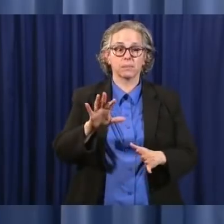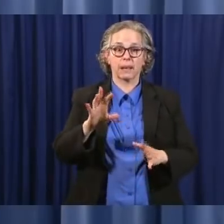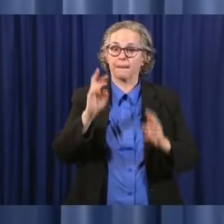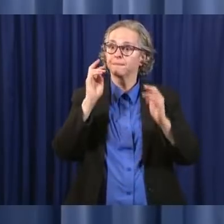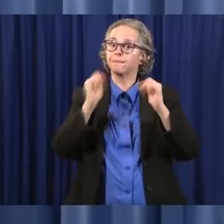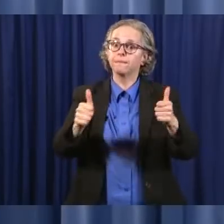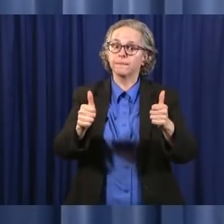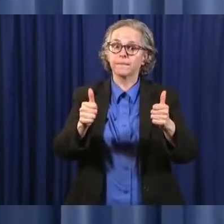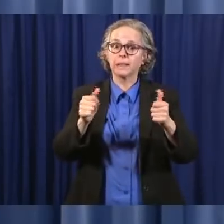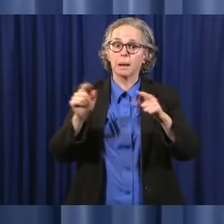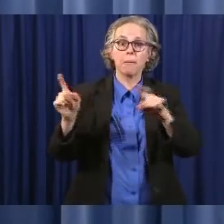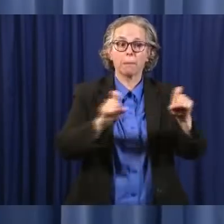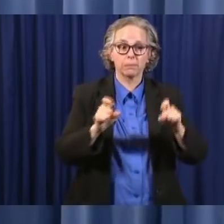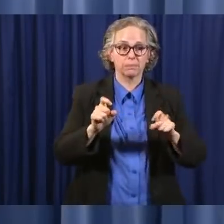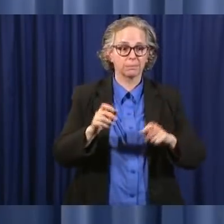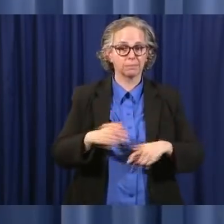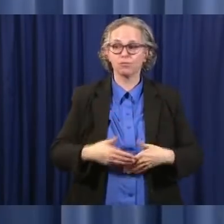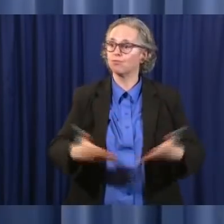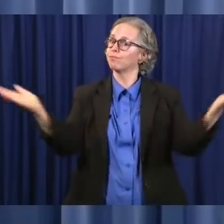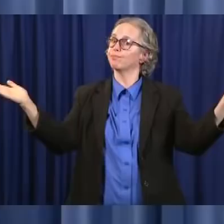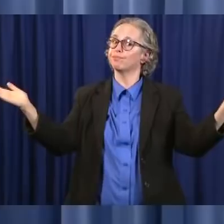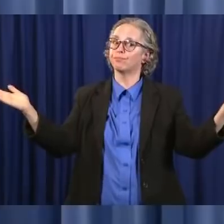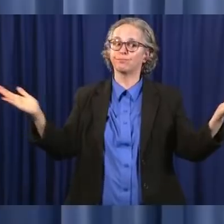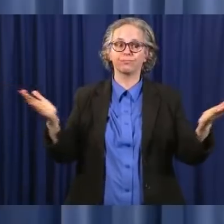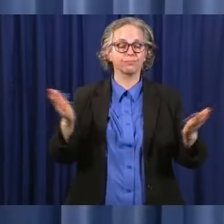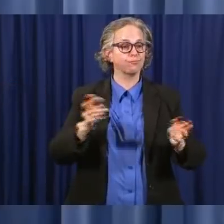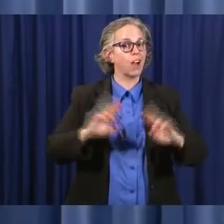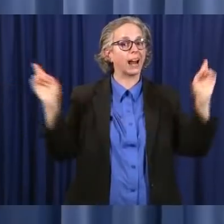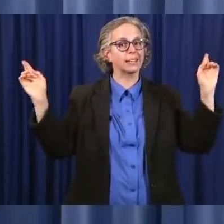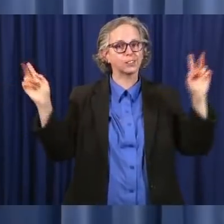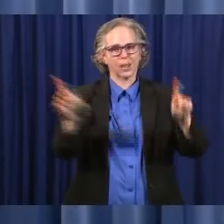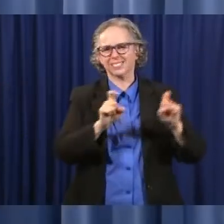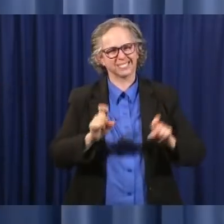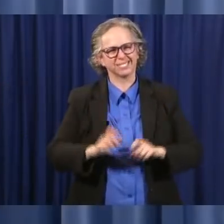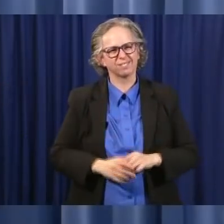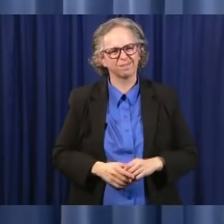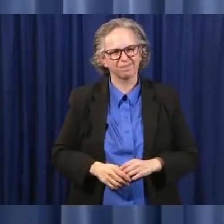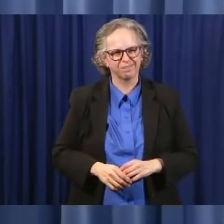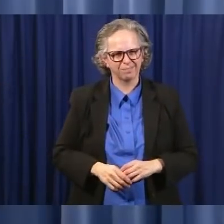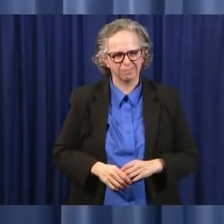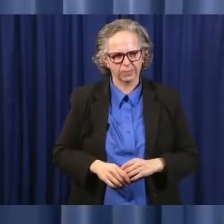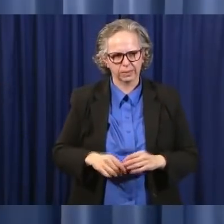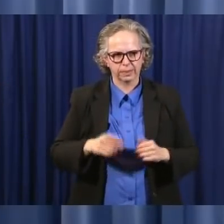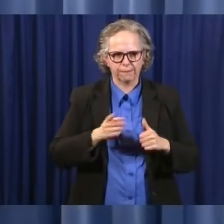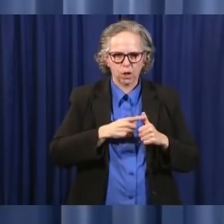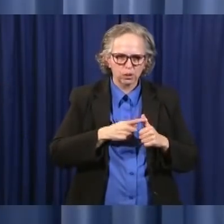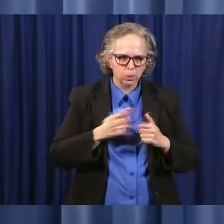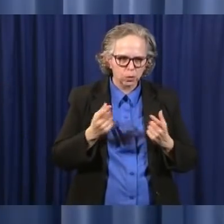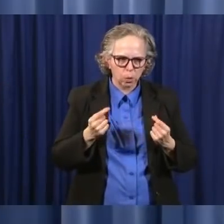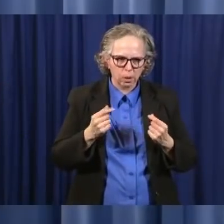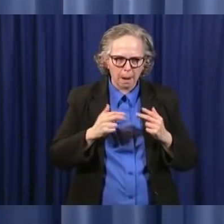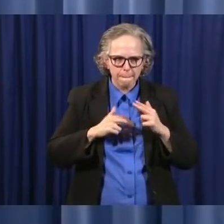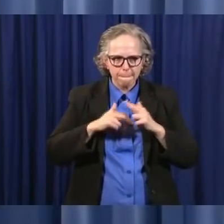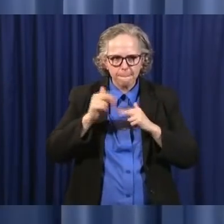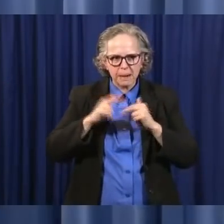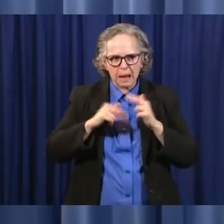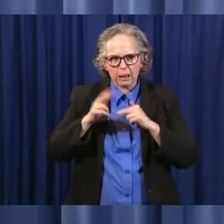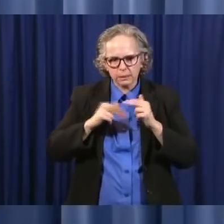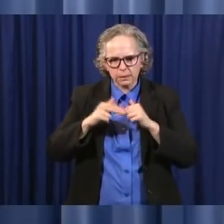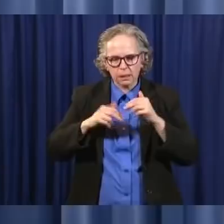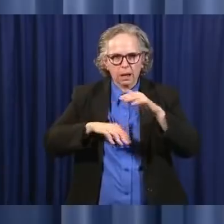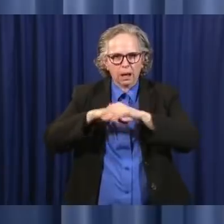all these tests are going to occur. We had to first get the capacity. And several weeks ago,